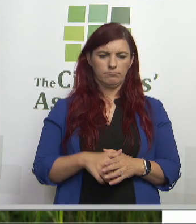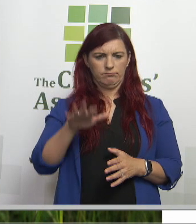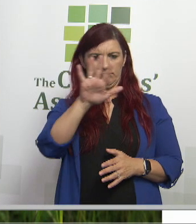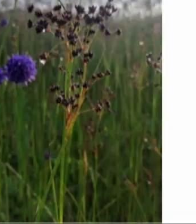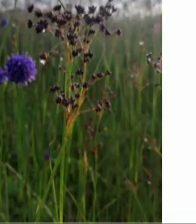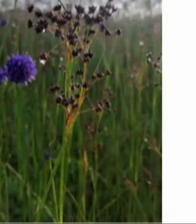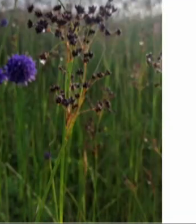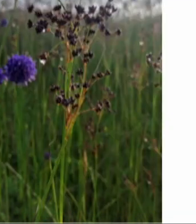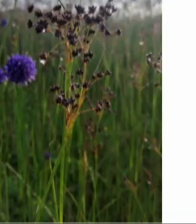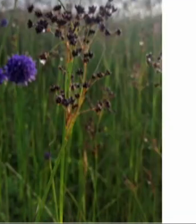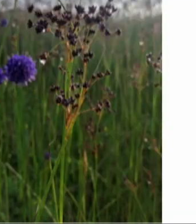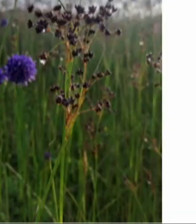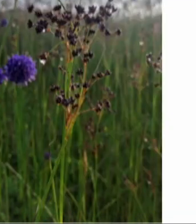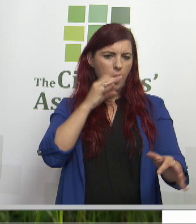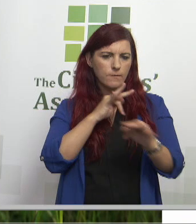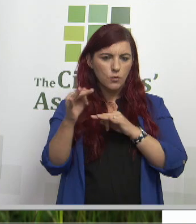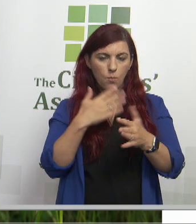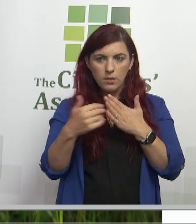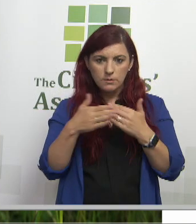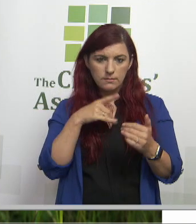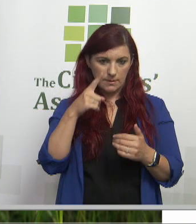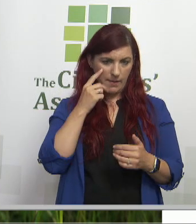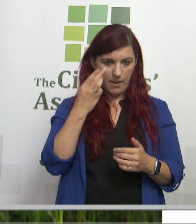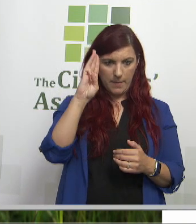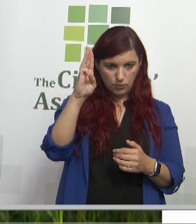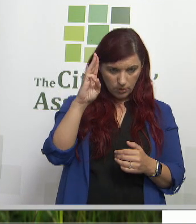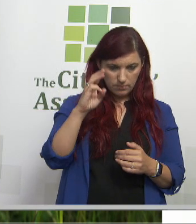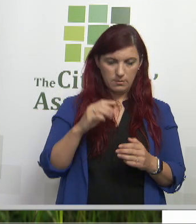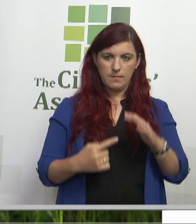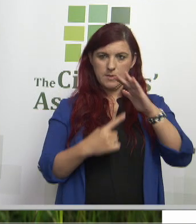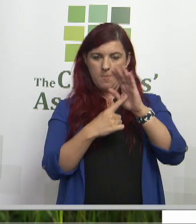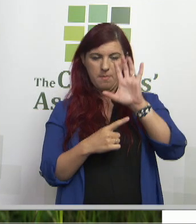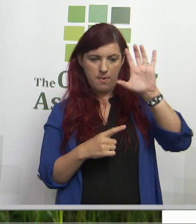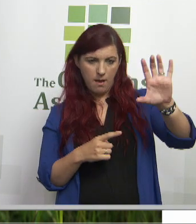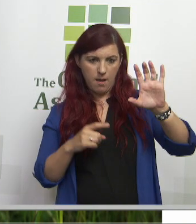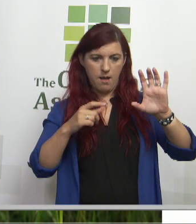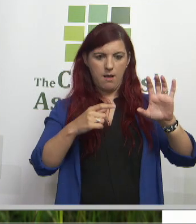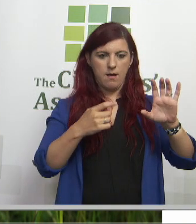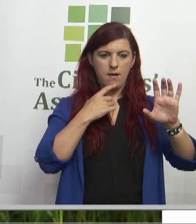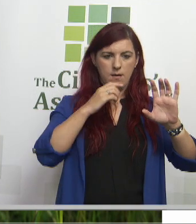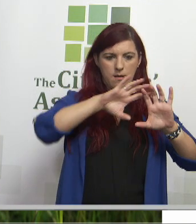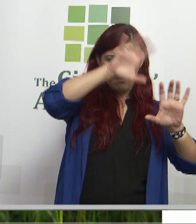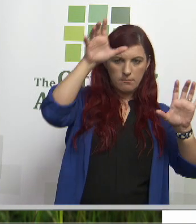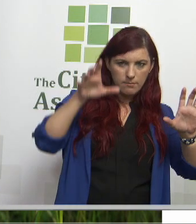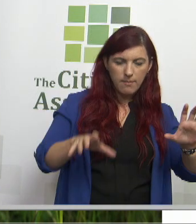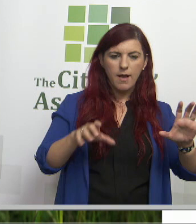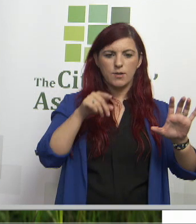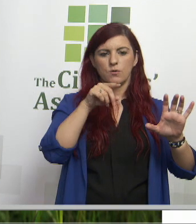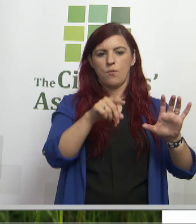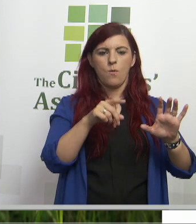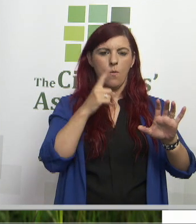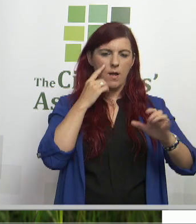types of things we look after there are, in that picture, we go right from the large county surveys, so doing wetland